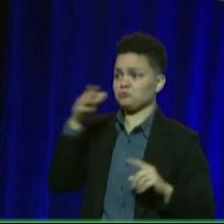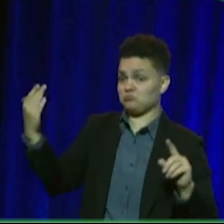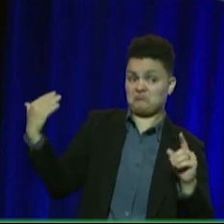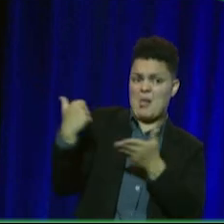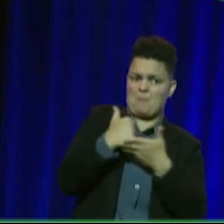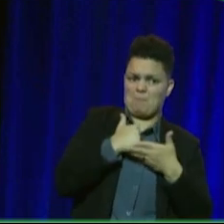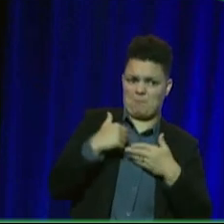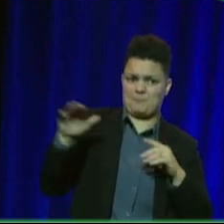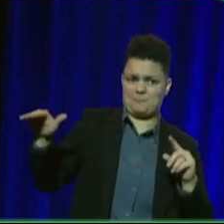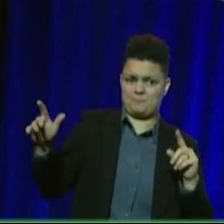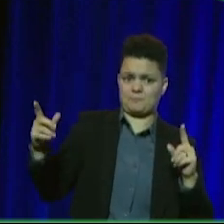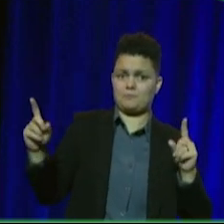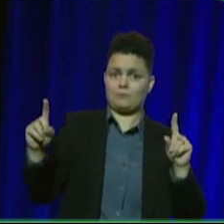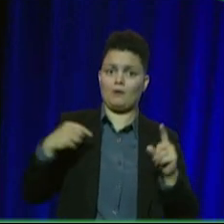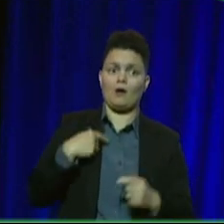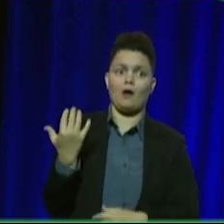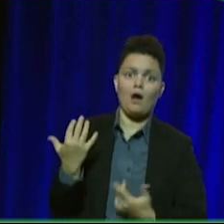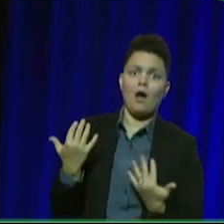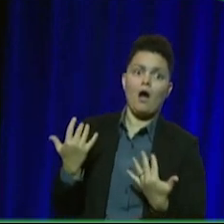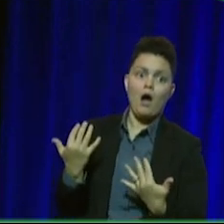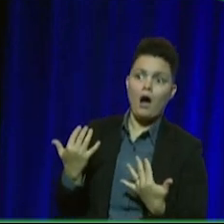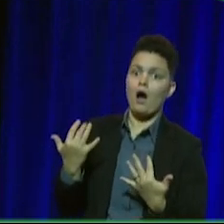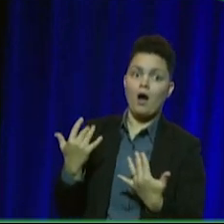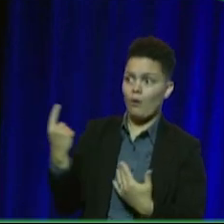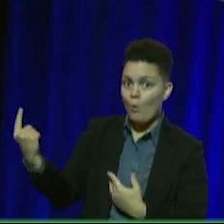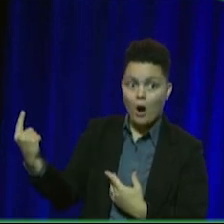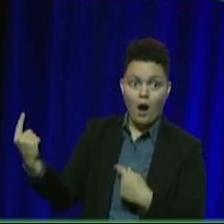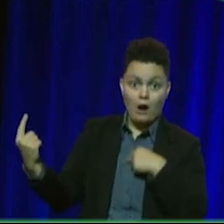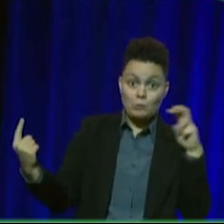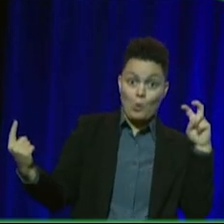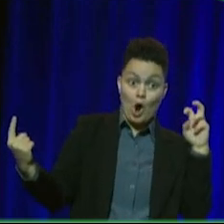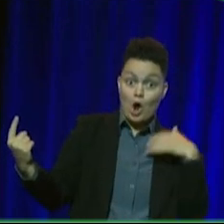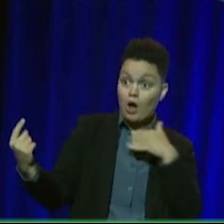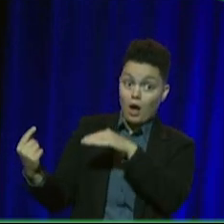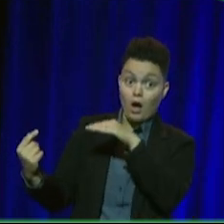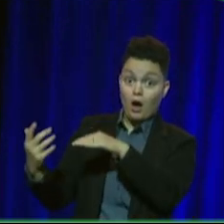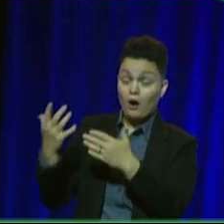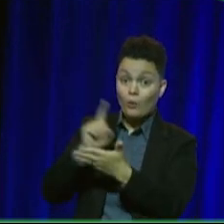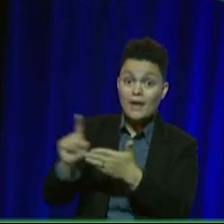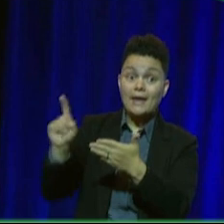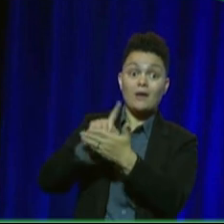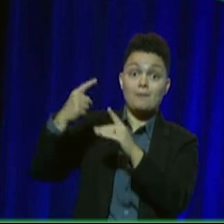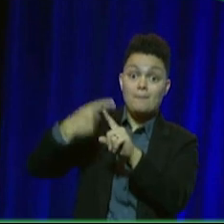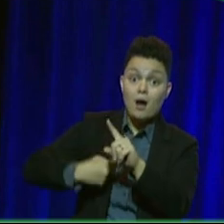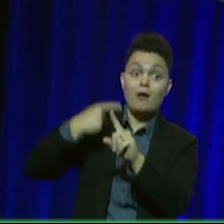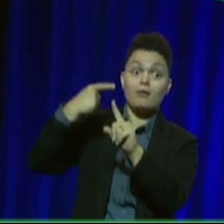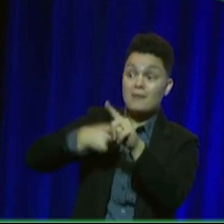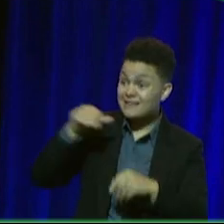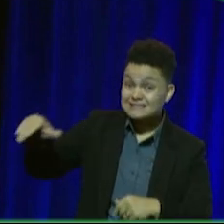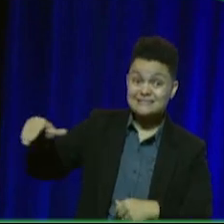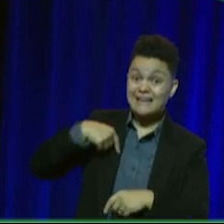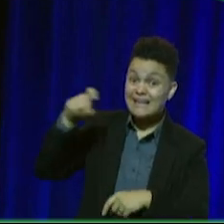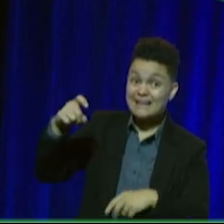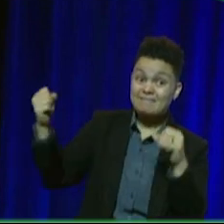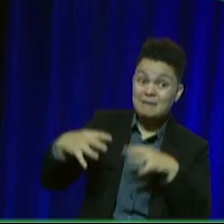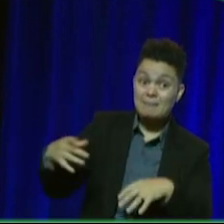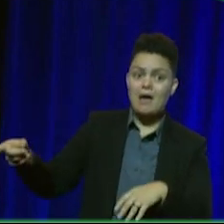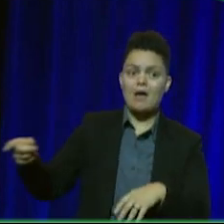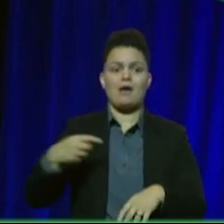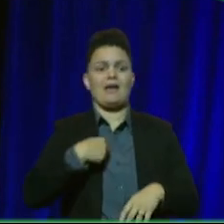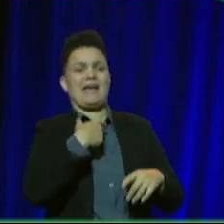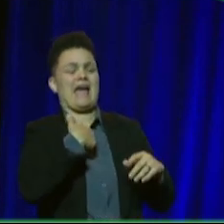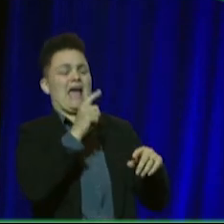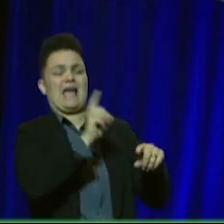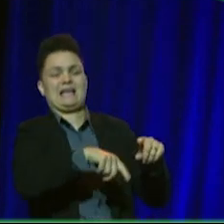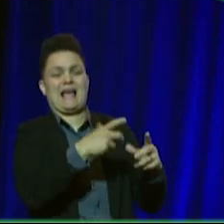if not weeks, sometimes even months, in order to get that feedback. I can't wait. I